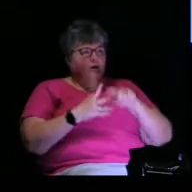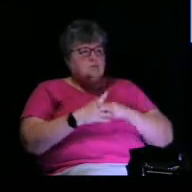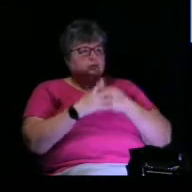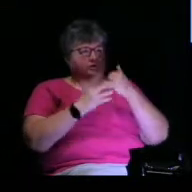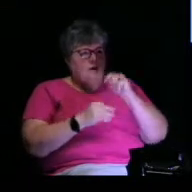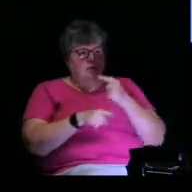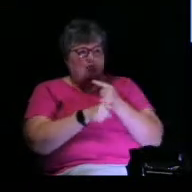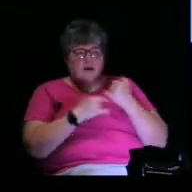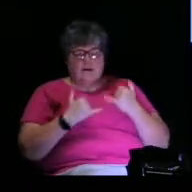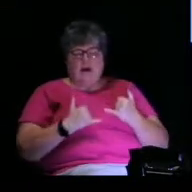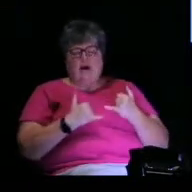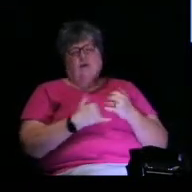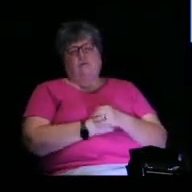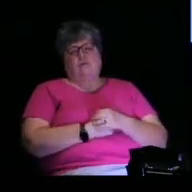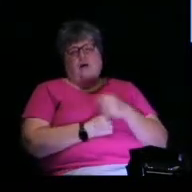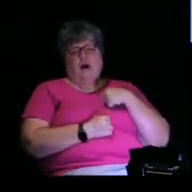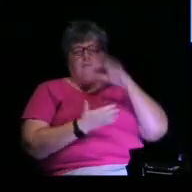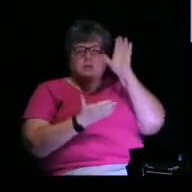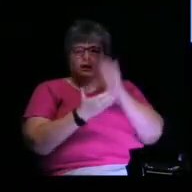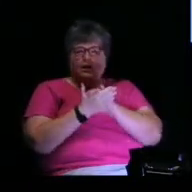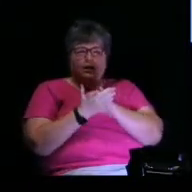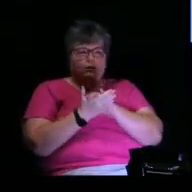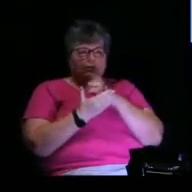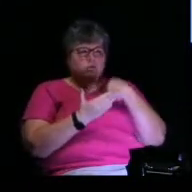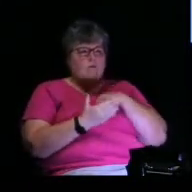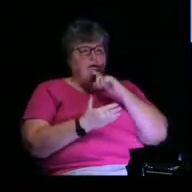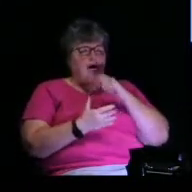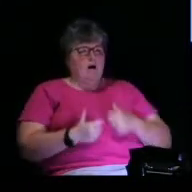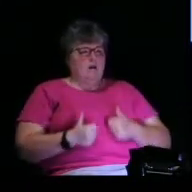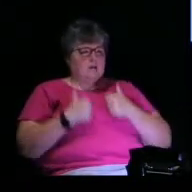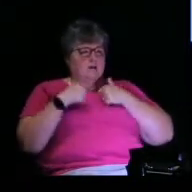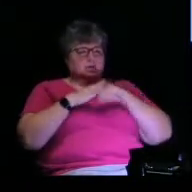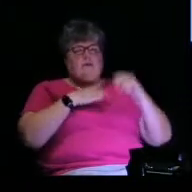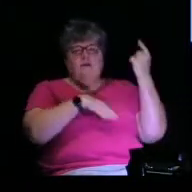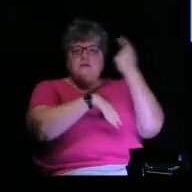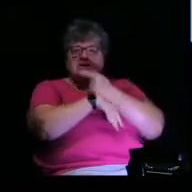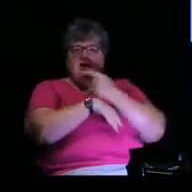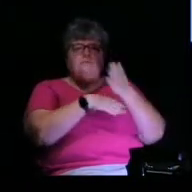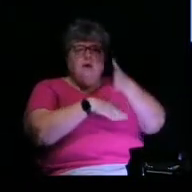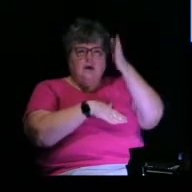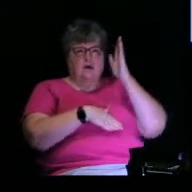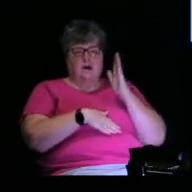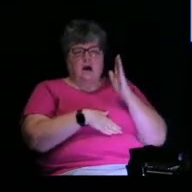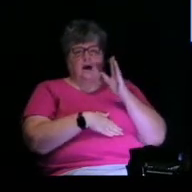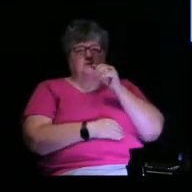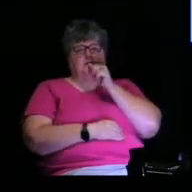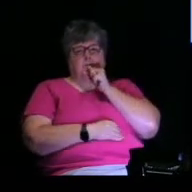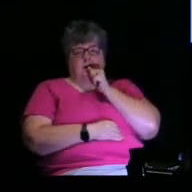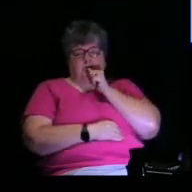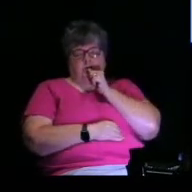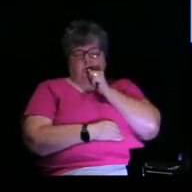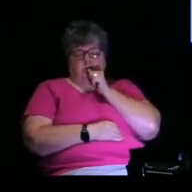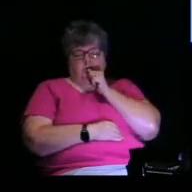now. Because I believe we are living in the days of God's patience.